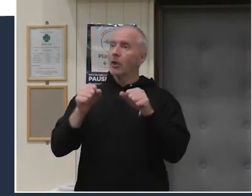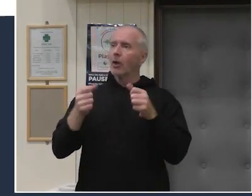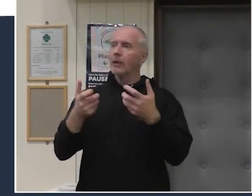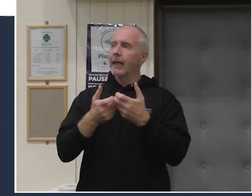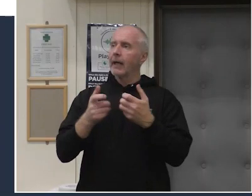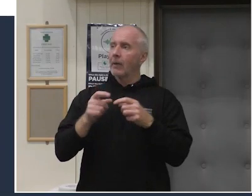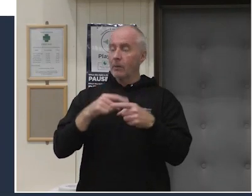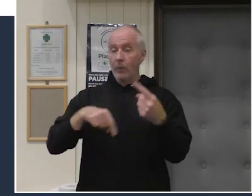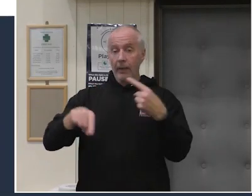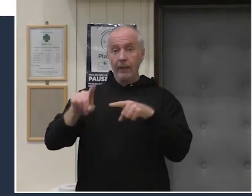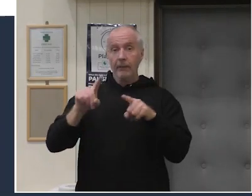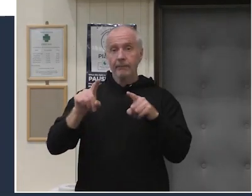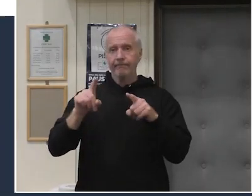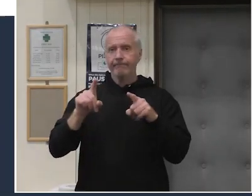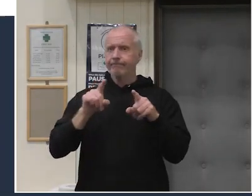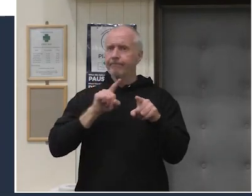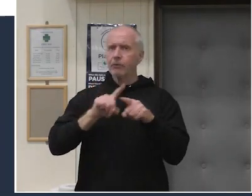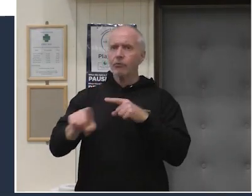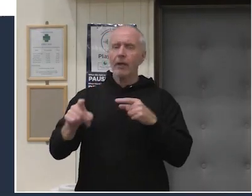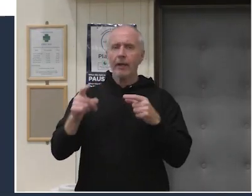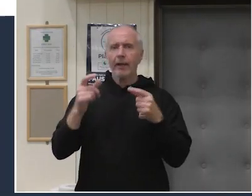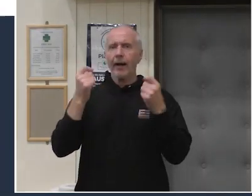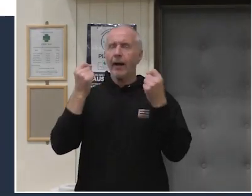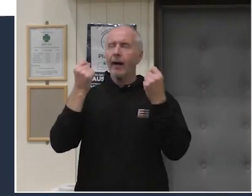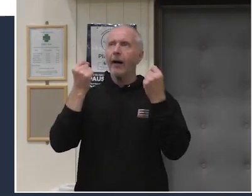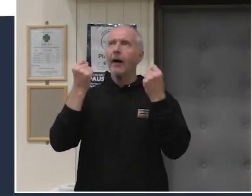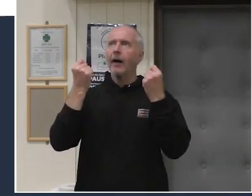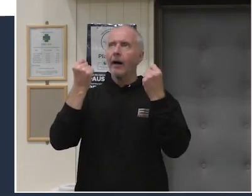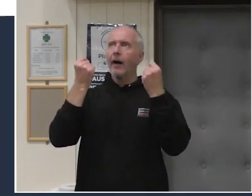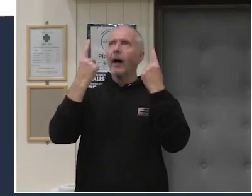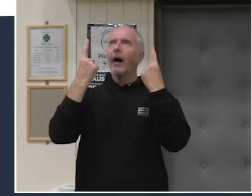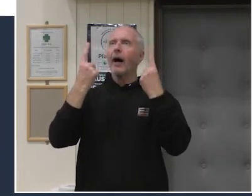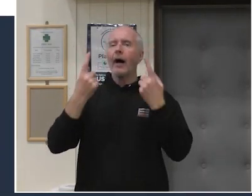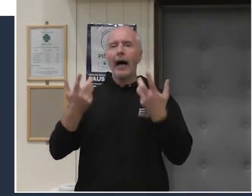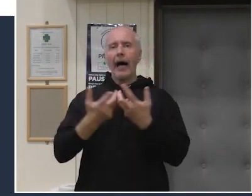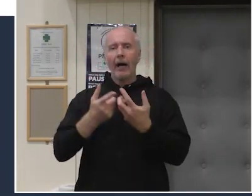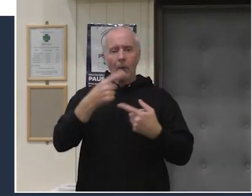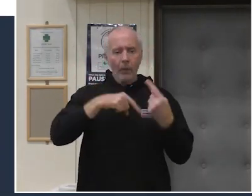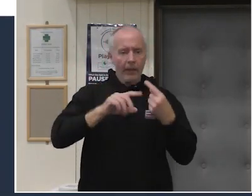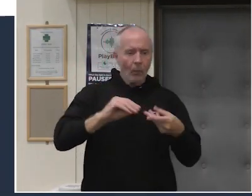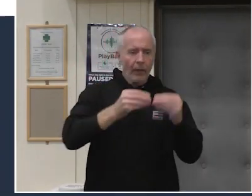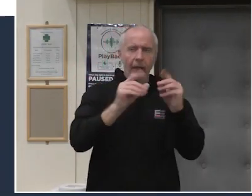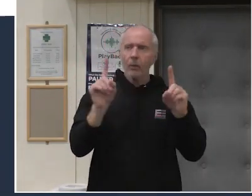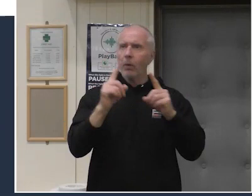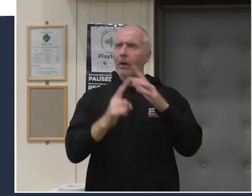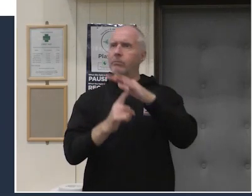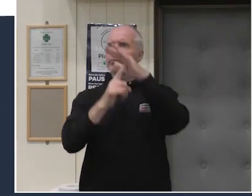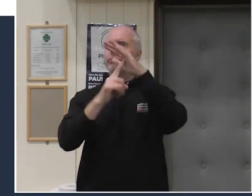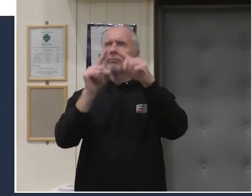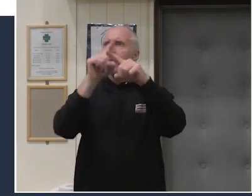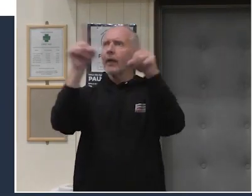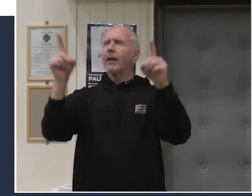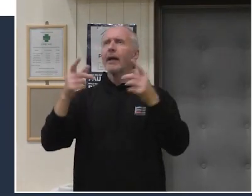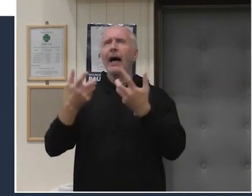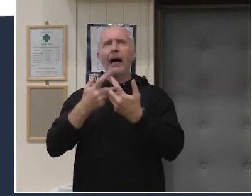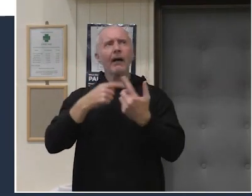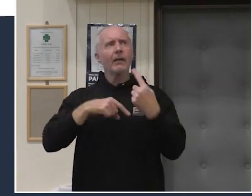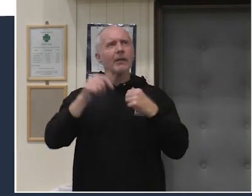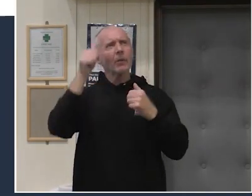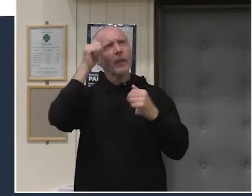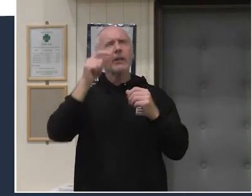of a bit more how we actually work out what matter's out there. How do we know what we're looking at?